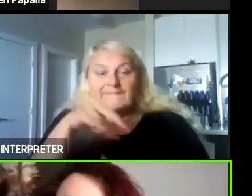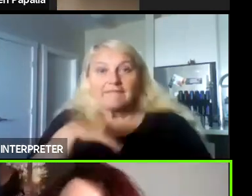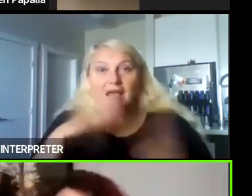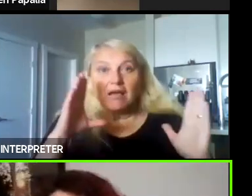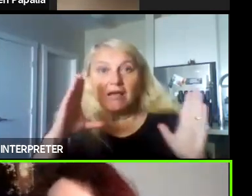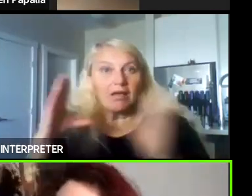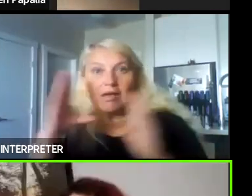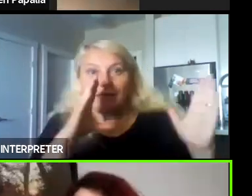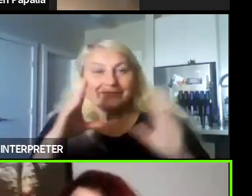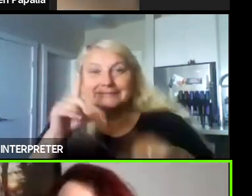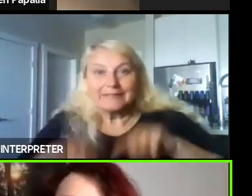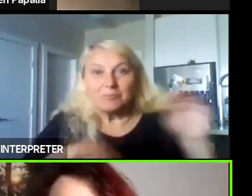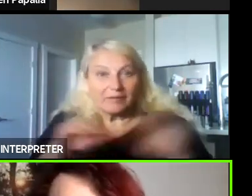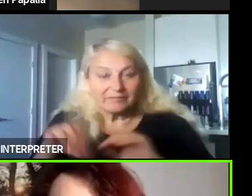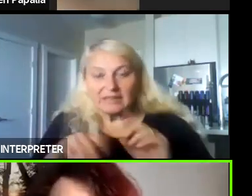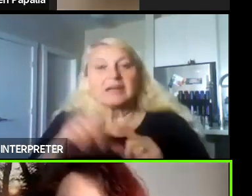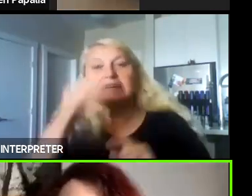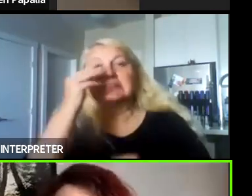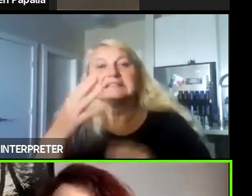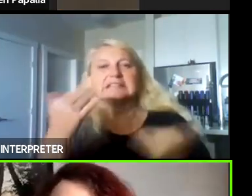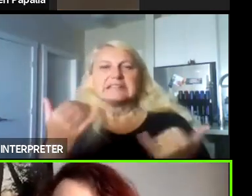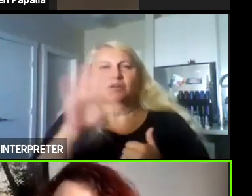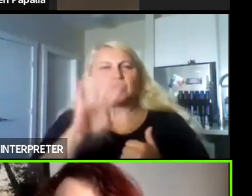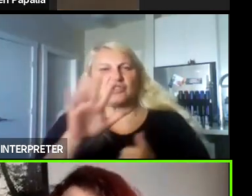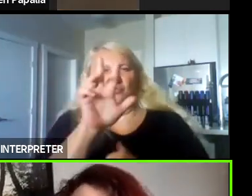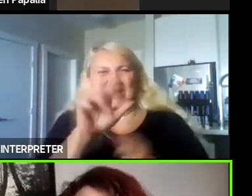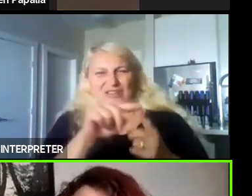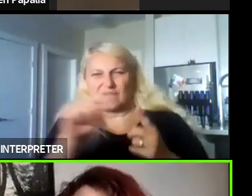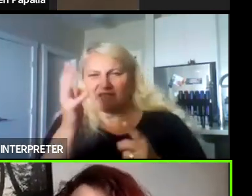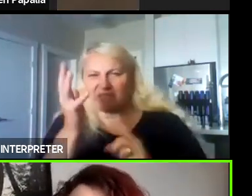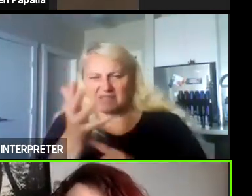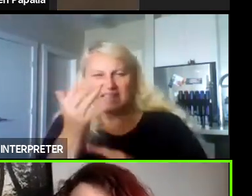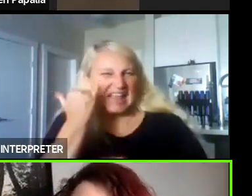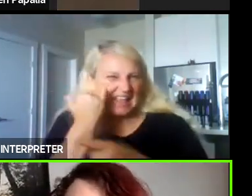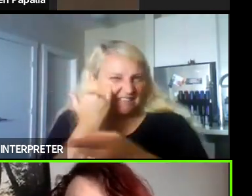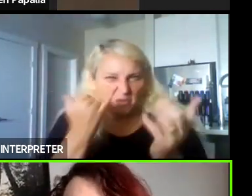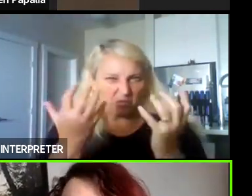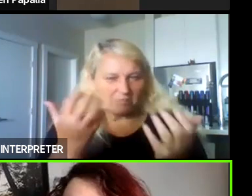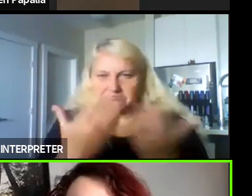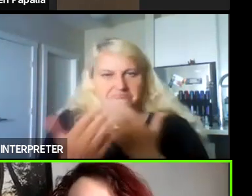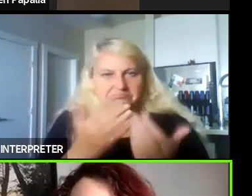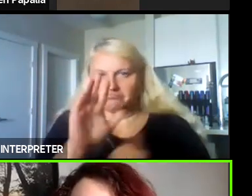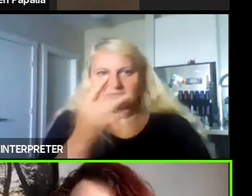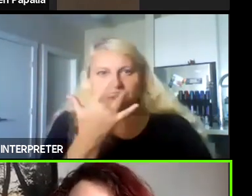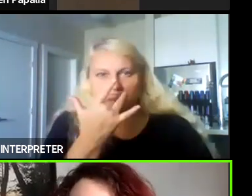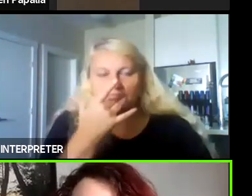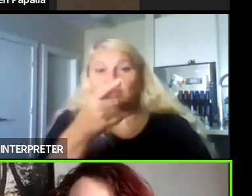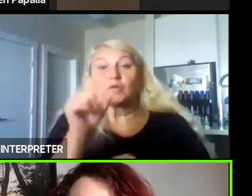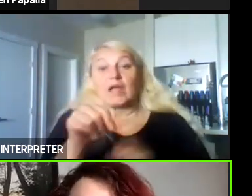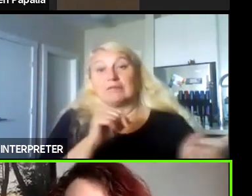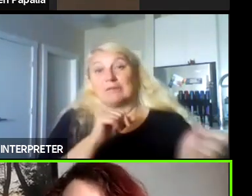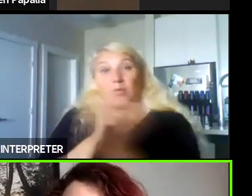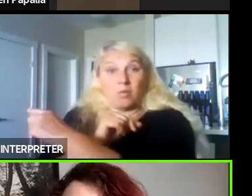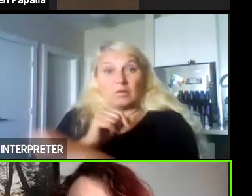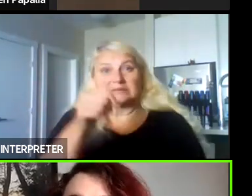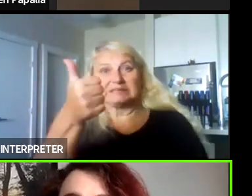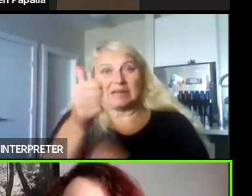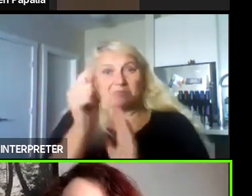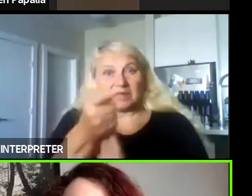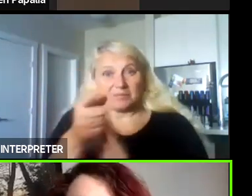So it's a 3 to 5 minute thing right now. If you want, your preference is to go take 10 minute break because that feels